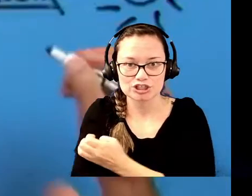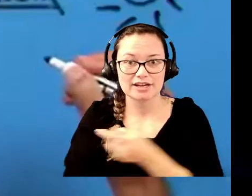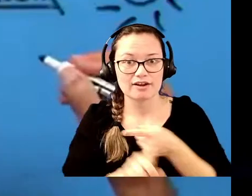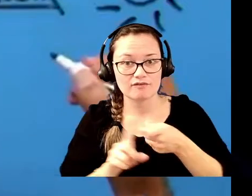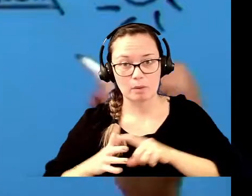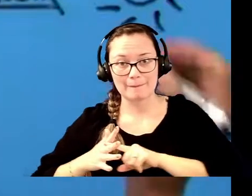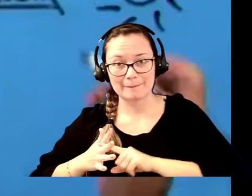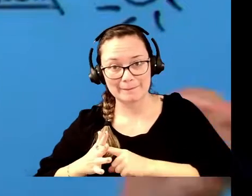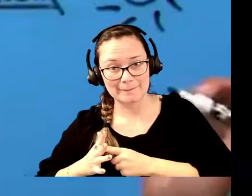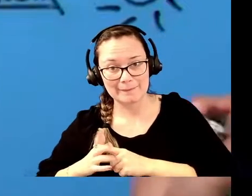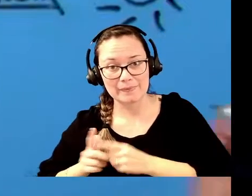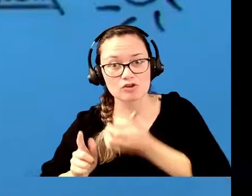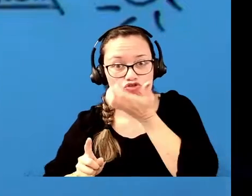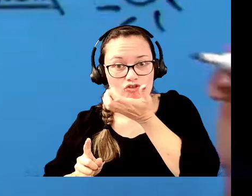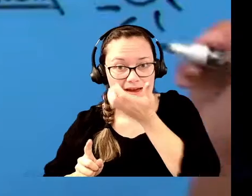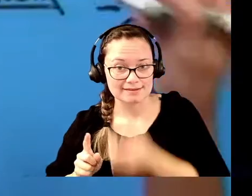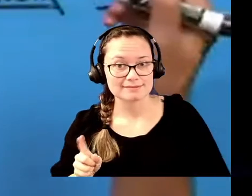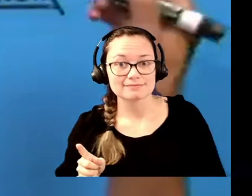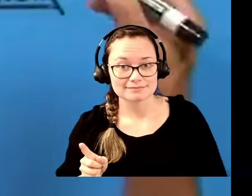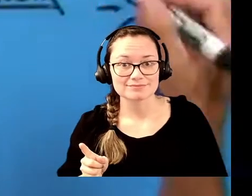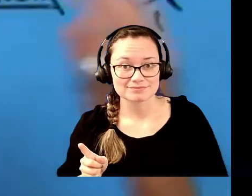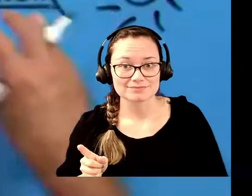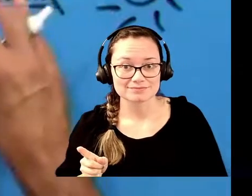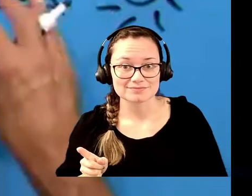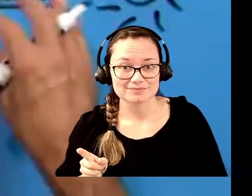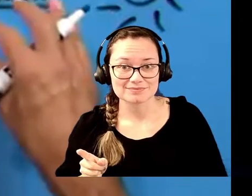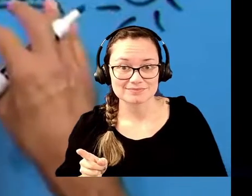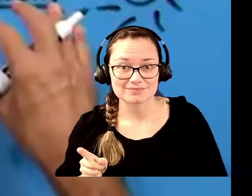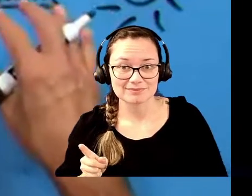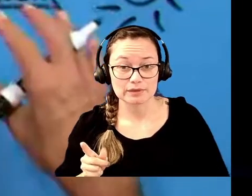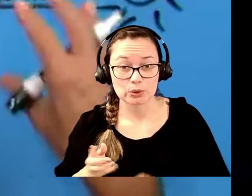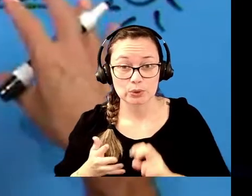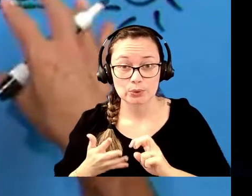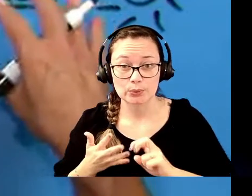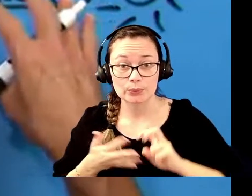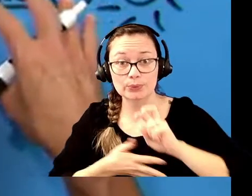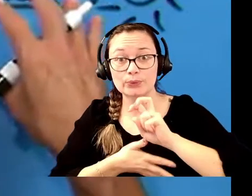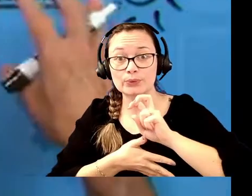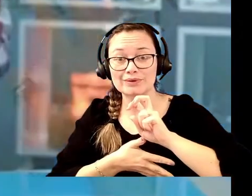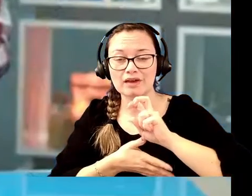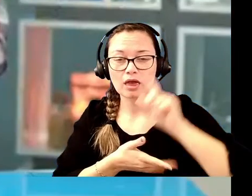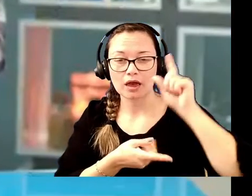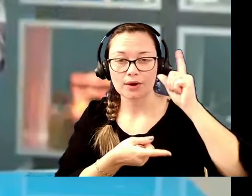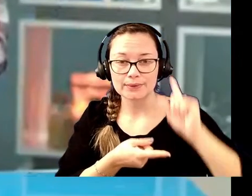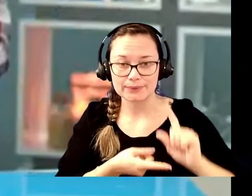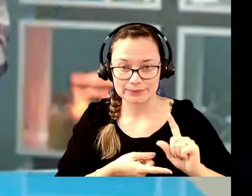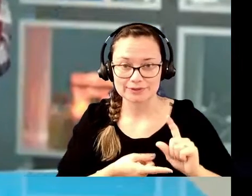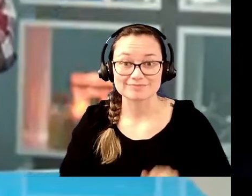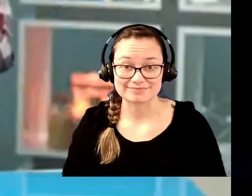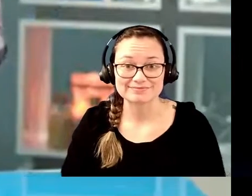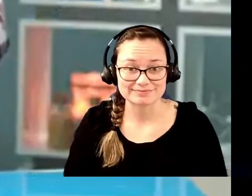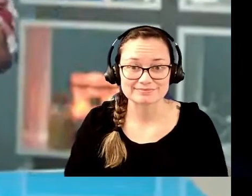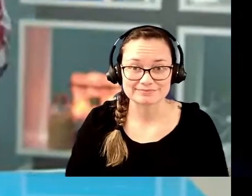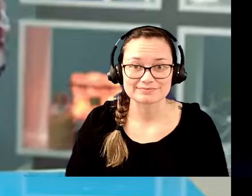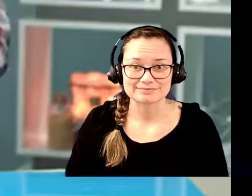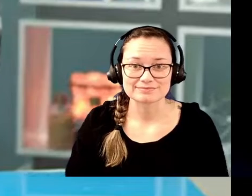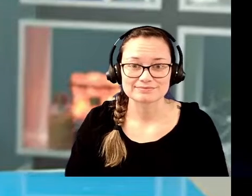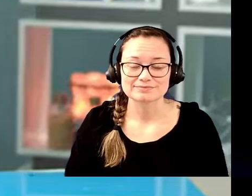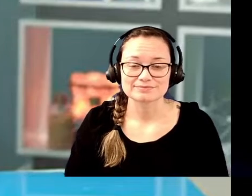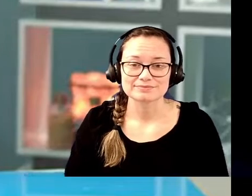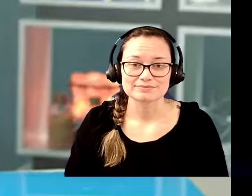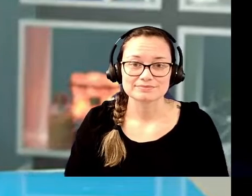0.01% of the original energy that was available at the start of this food chain, okay, at the start of all this energy